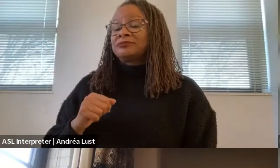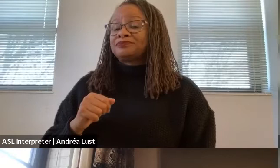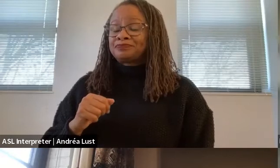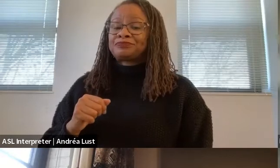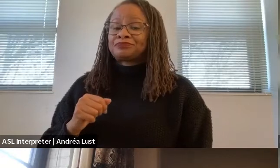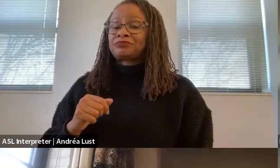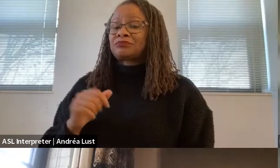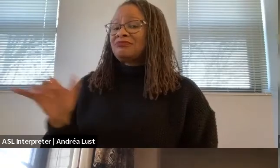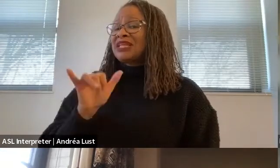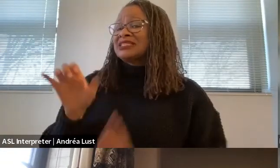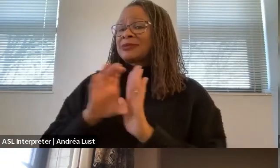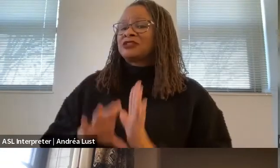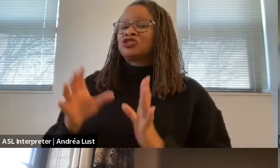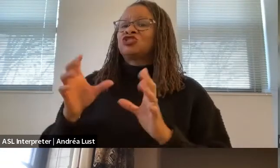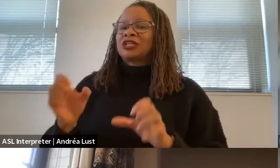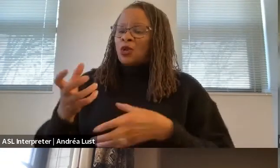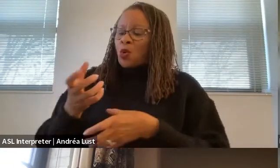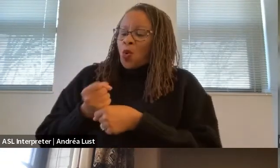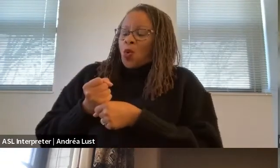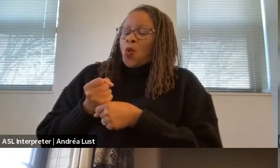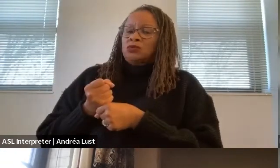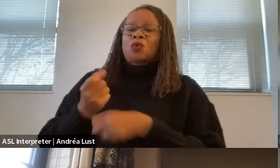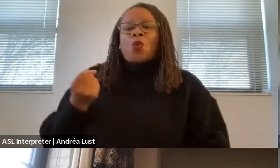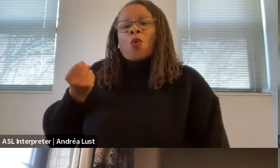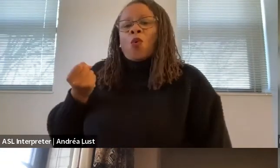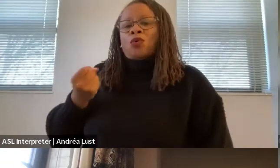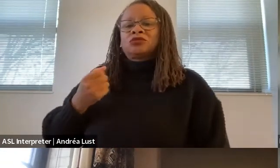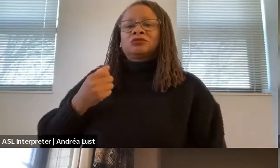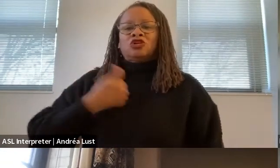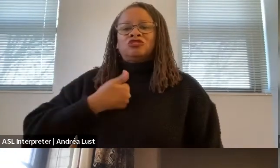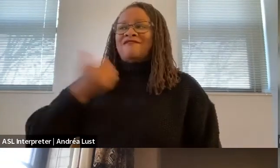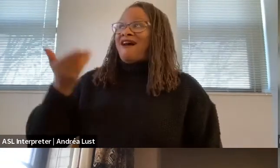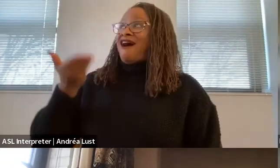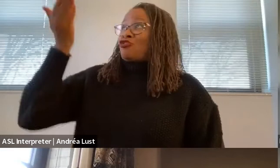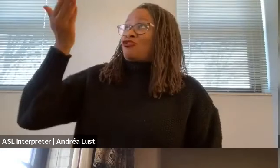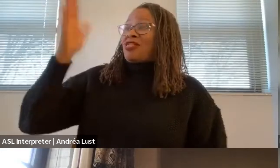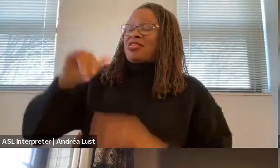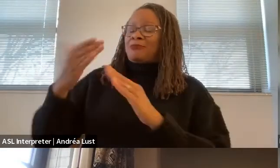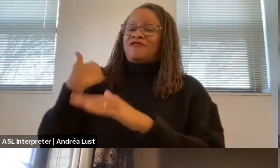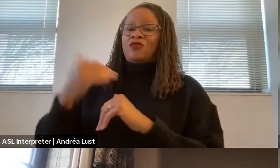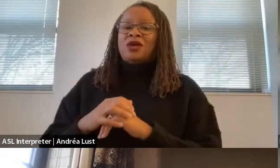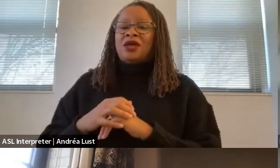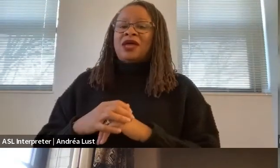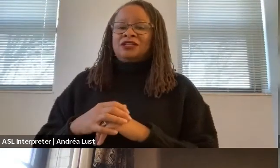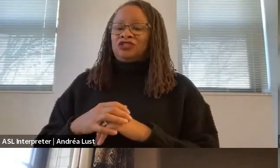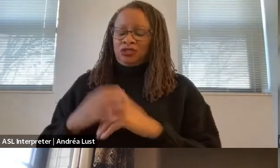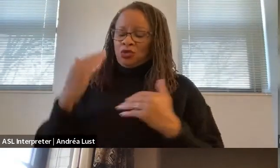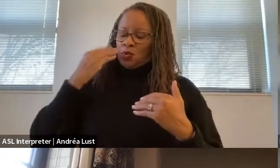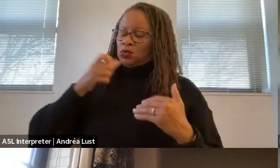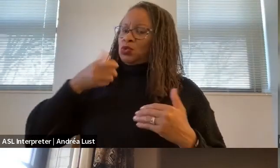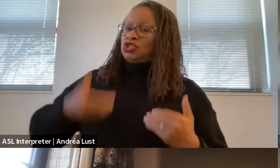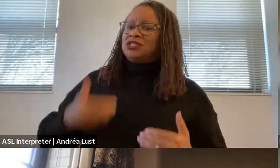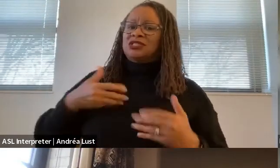actually, like, she gets to hold herself higher than she ever has before. She gets to actually self-actualize and own herself